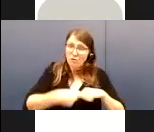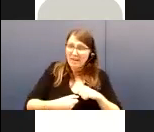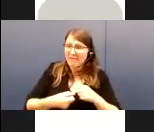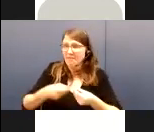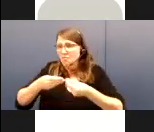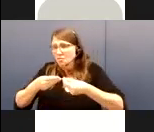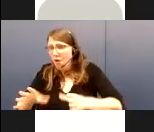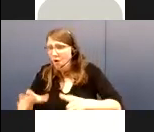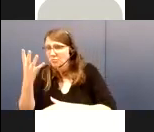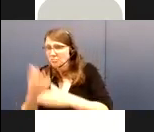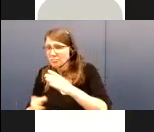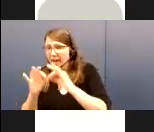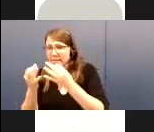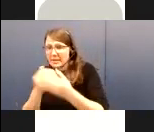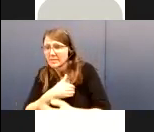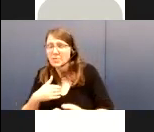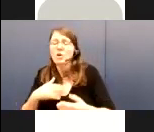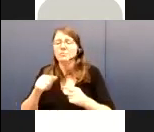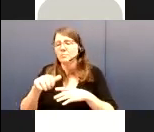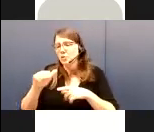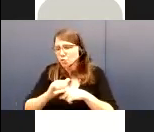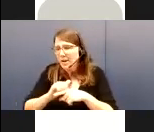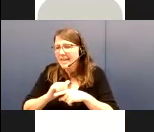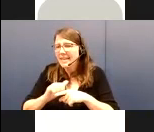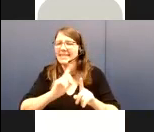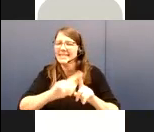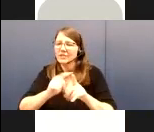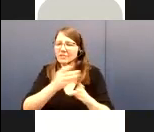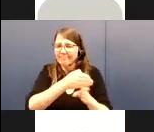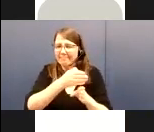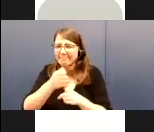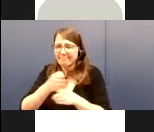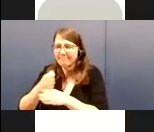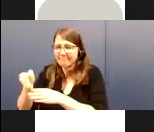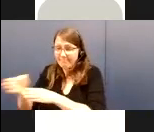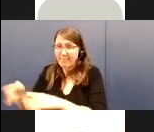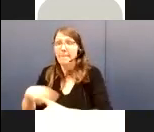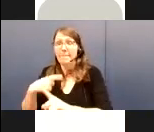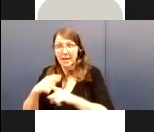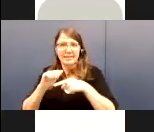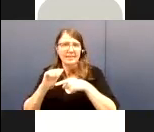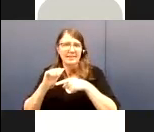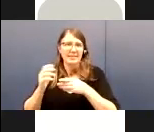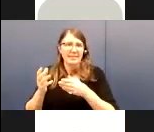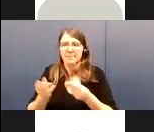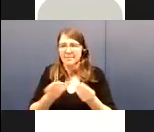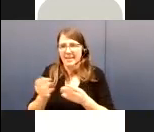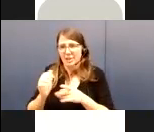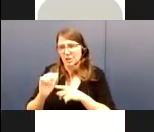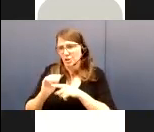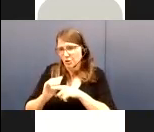doing just different sensitivities, right? Training in addition to the mediation training you already had. So to do the